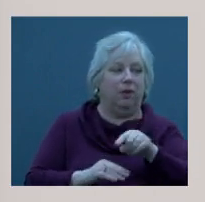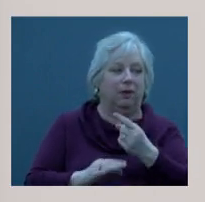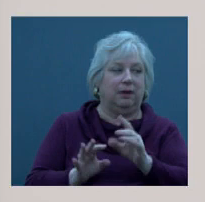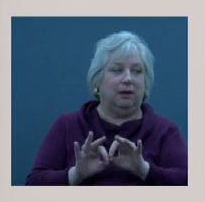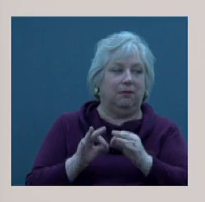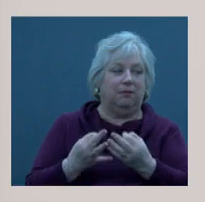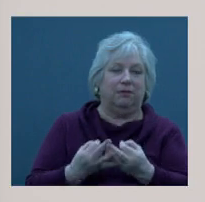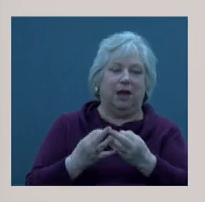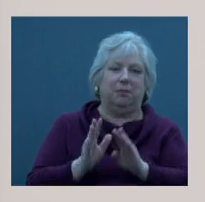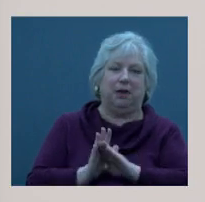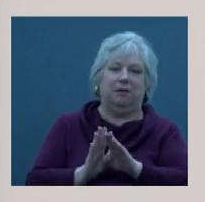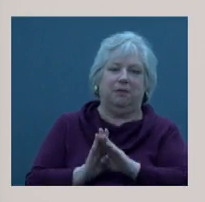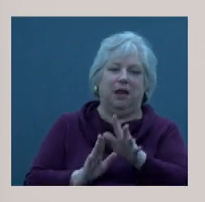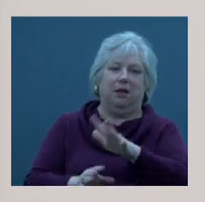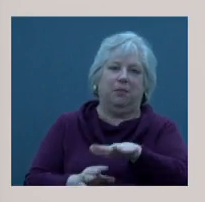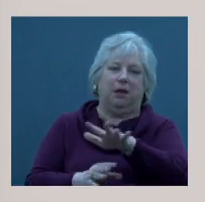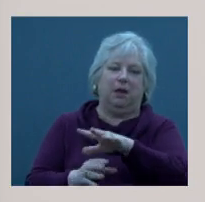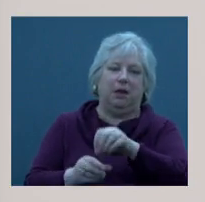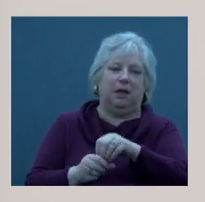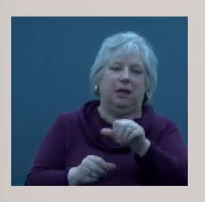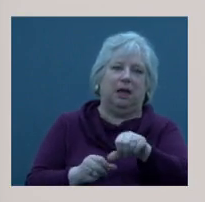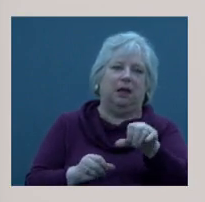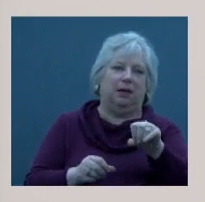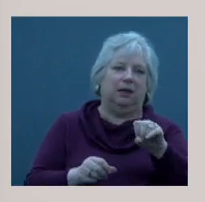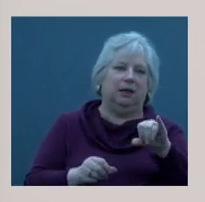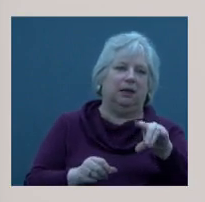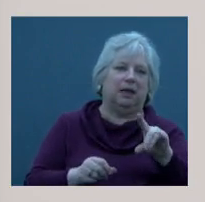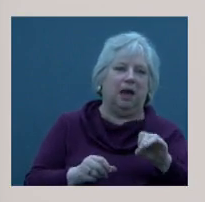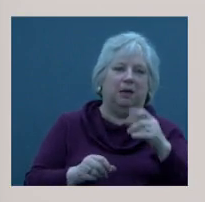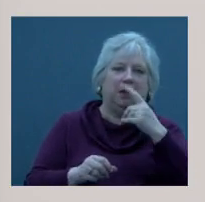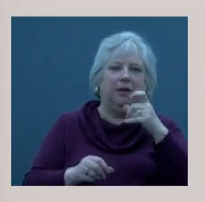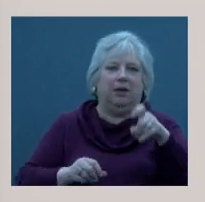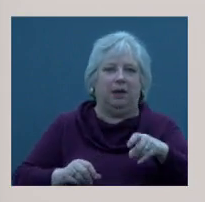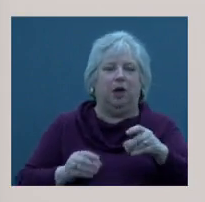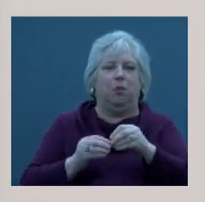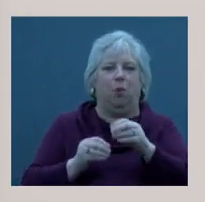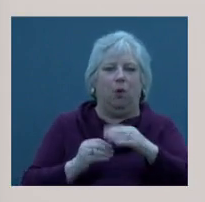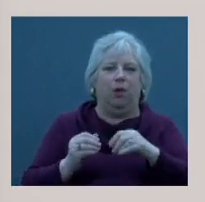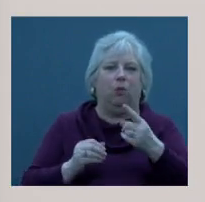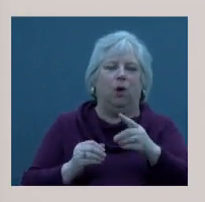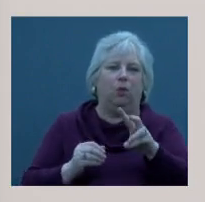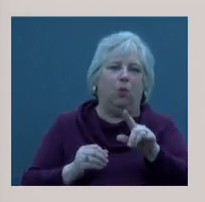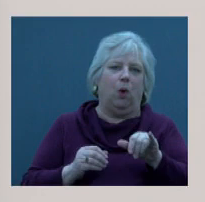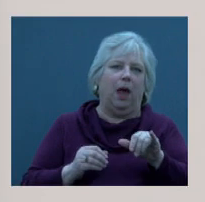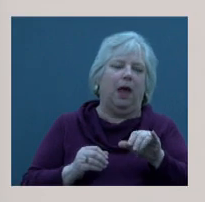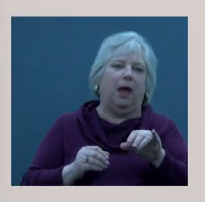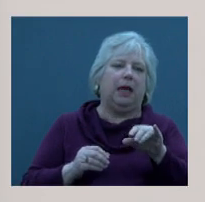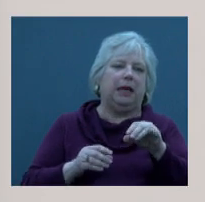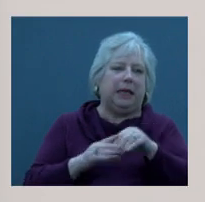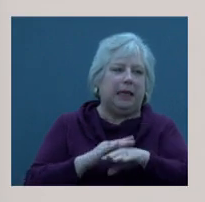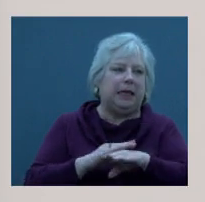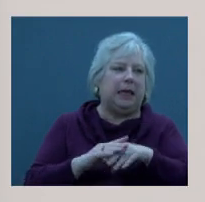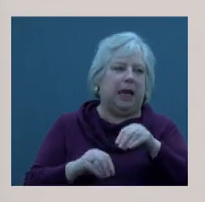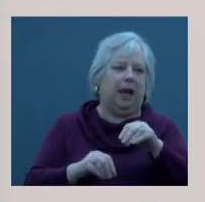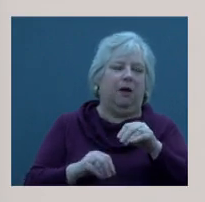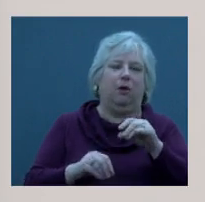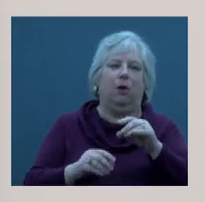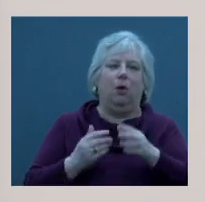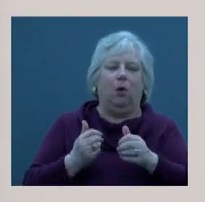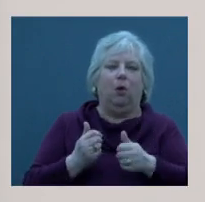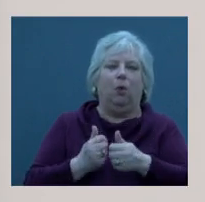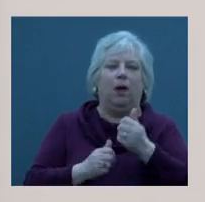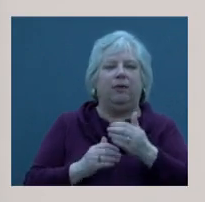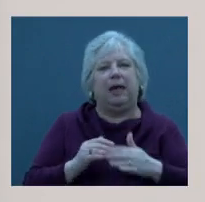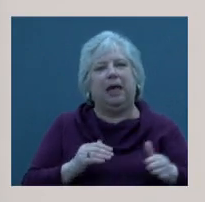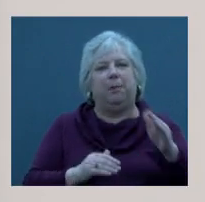single-family development along that side, because they do have to have more than one way in and out once you get too many rooftops. That's a